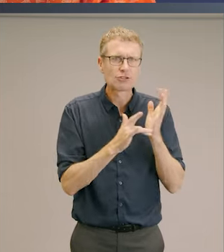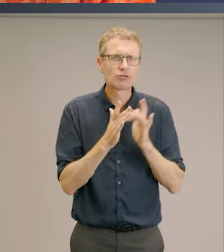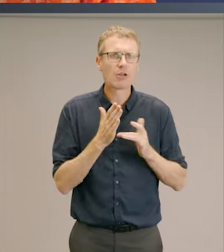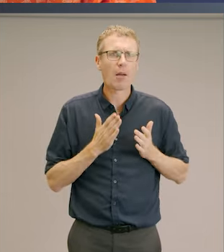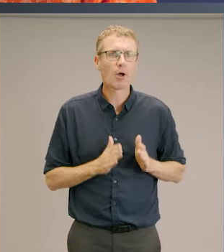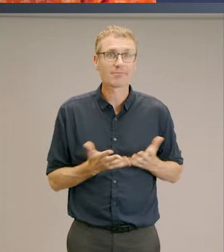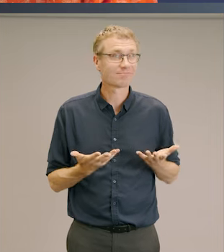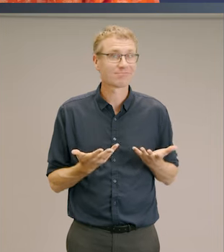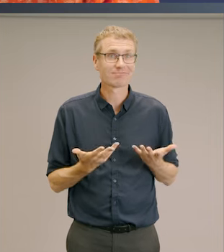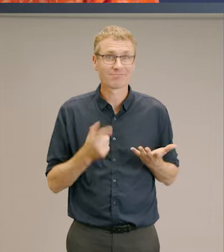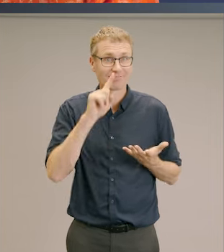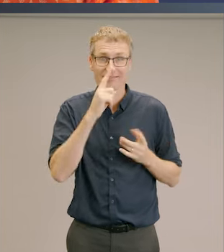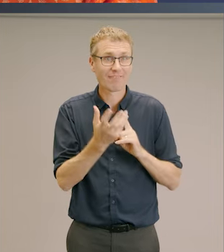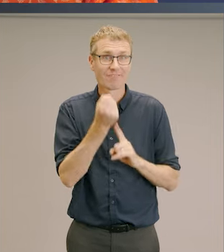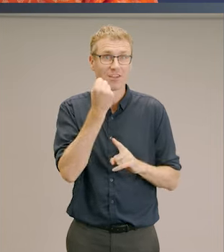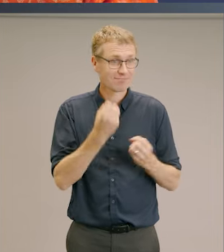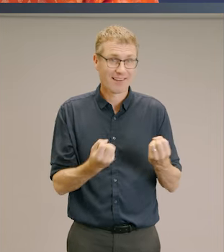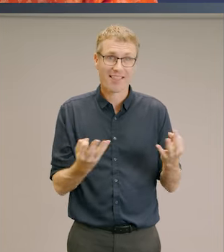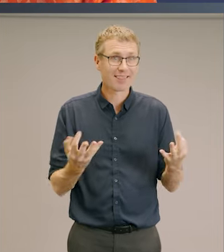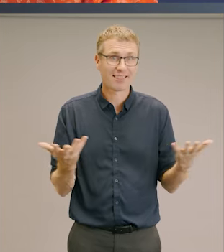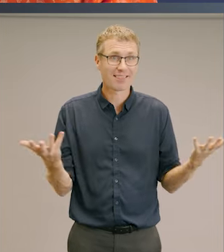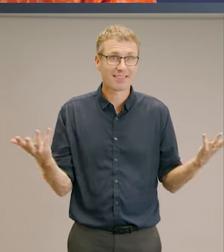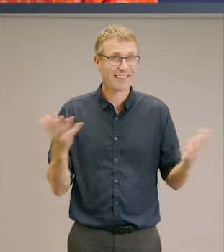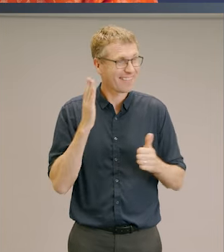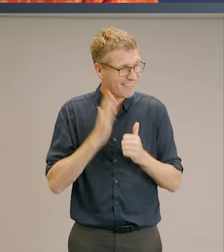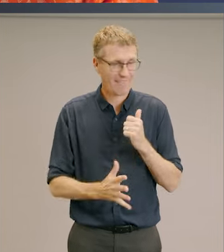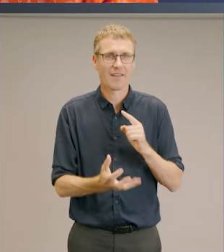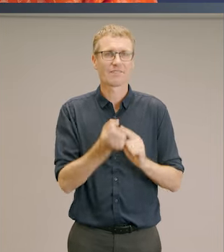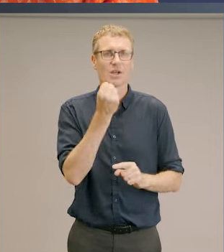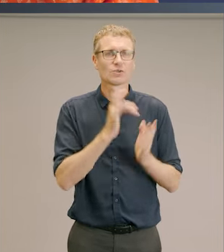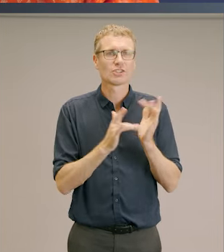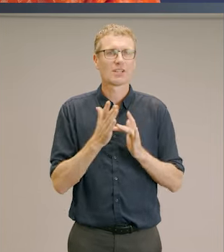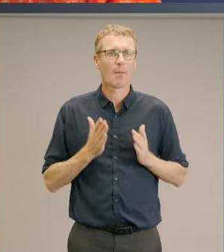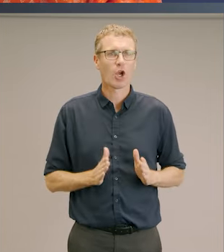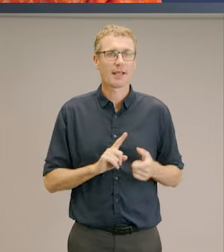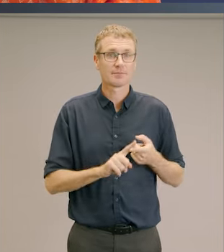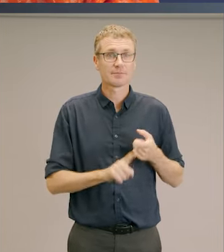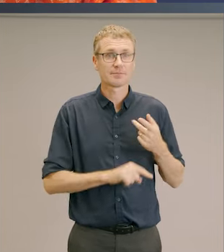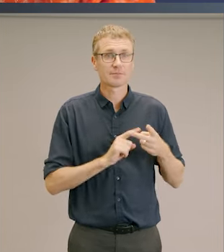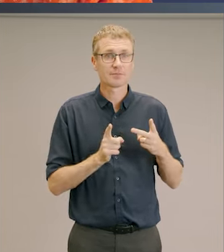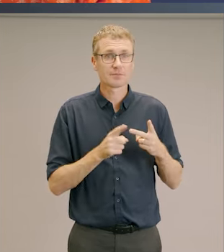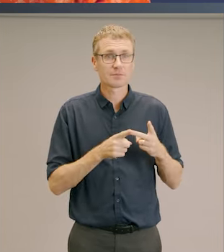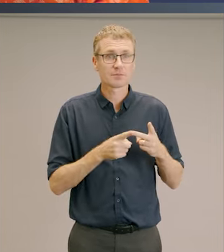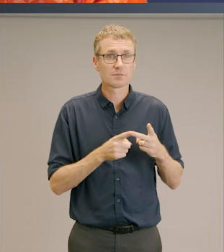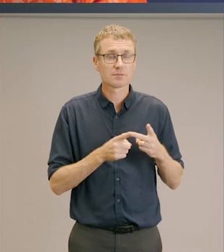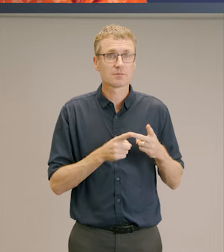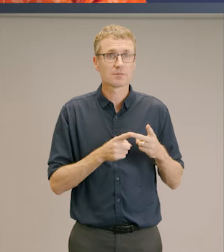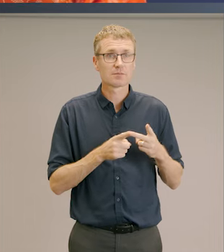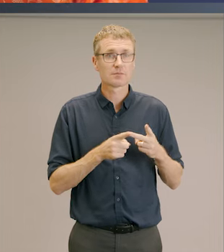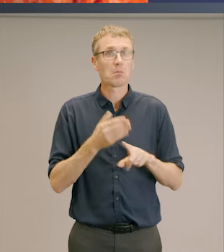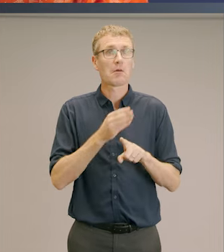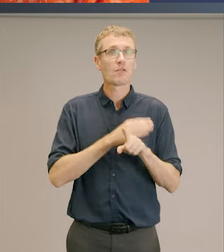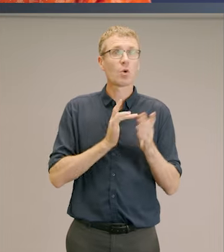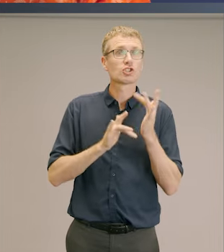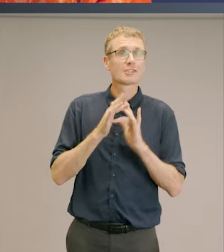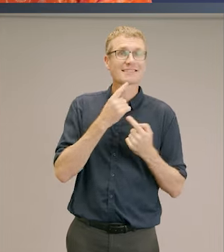everything possible to find Jesus' body, but they couldn't. There was no evidence of his body ever being found.